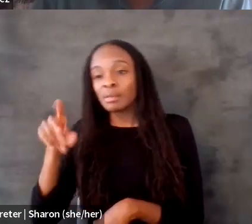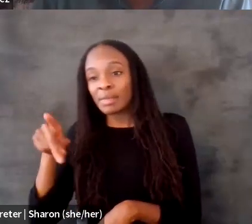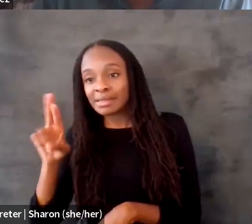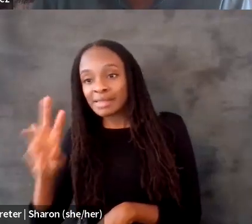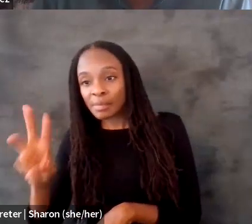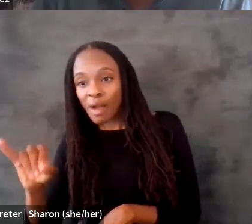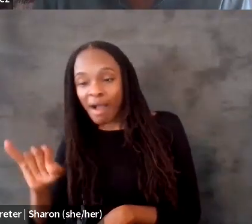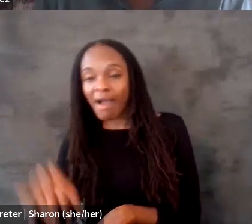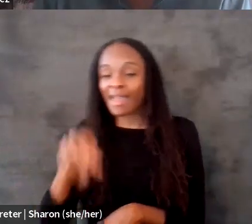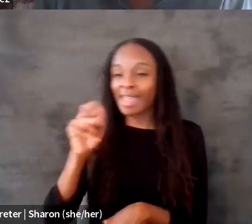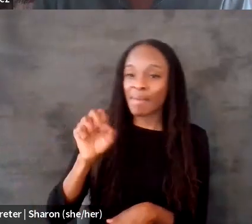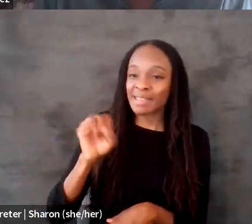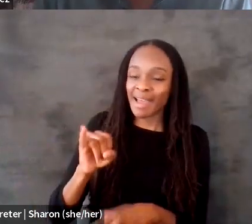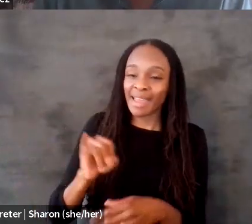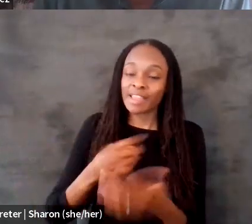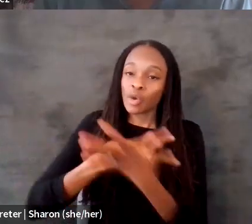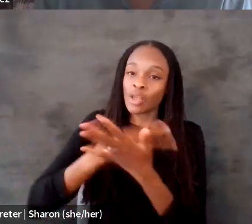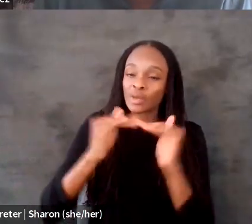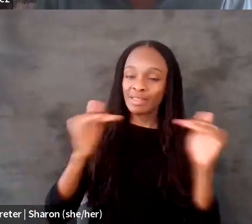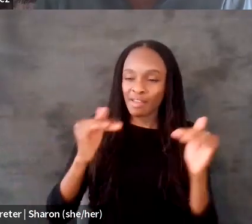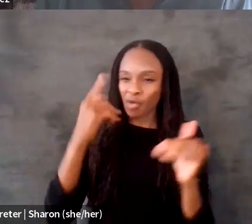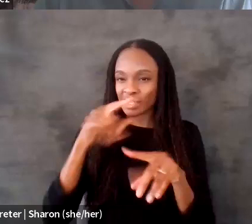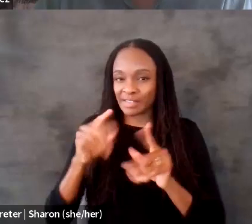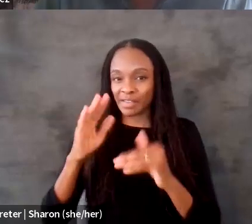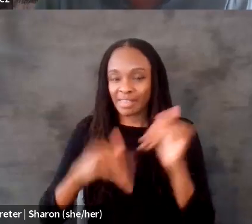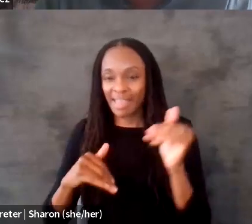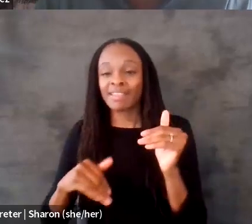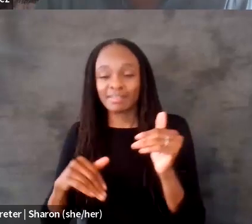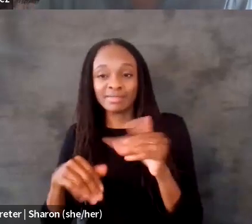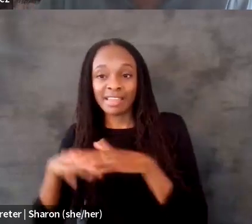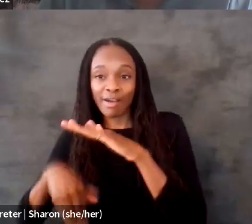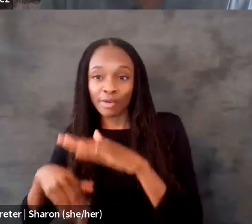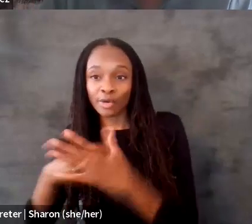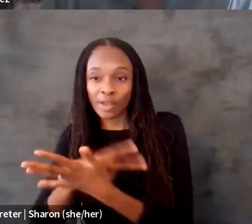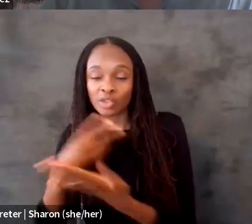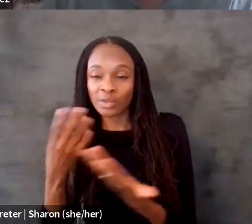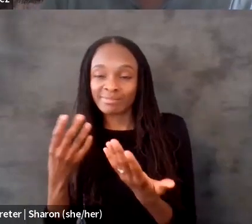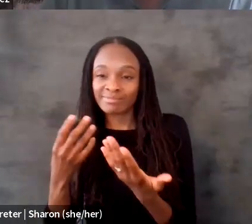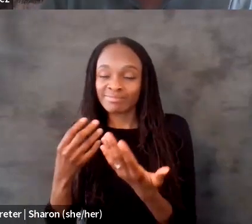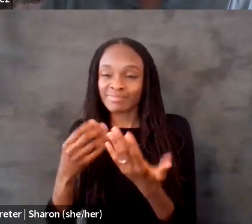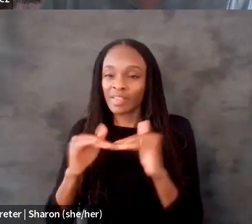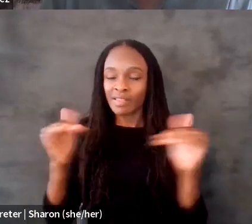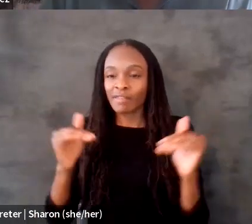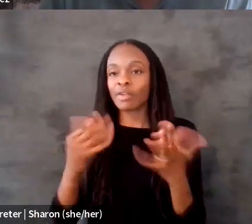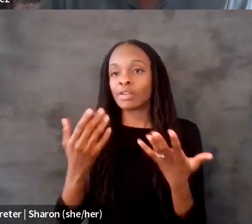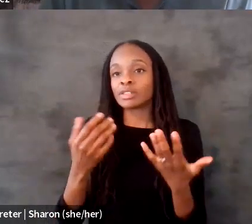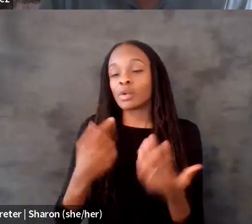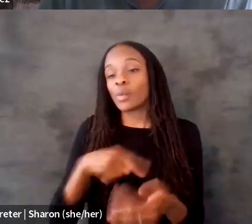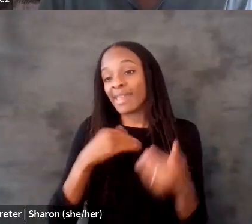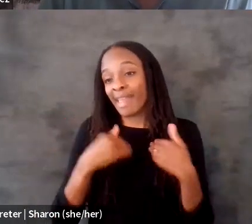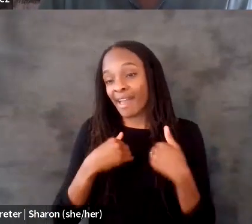the graduate level, it looks very different than it does at the undergraduate level a lot of times. And so I think We have the school-based mental health grants